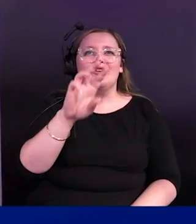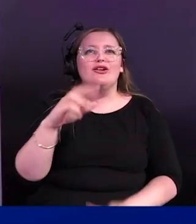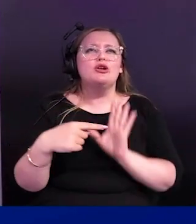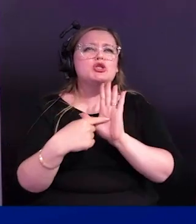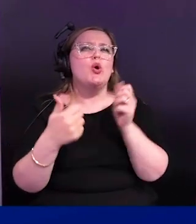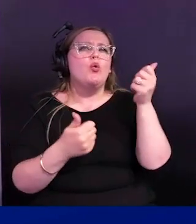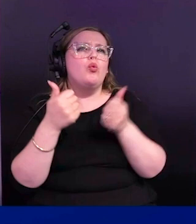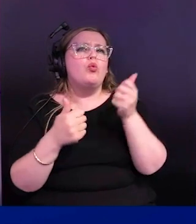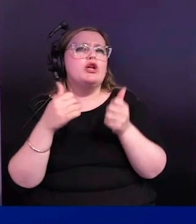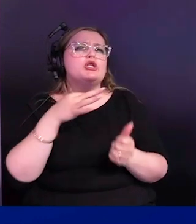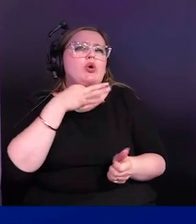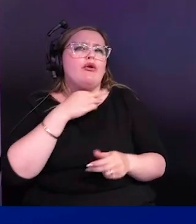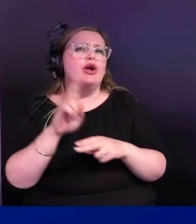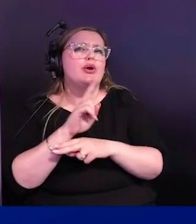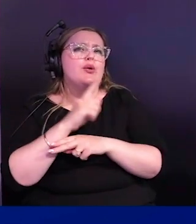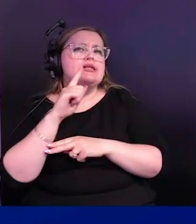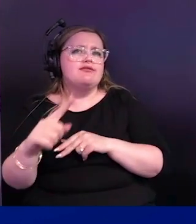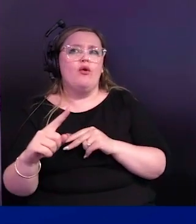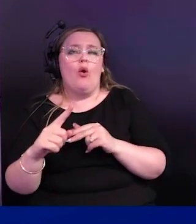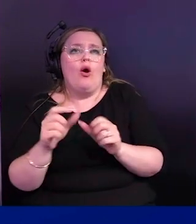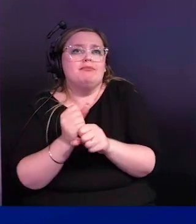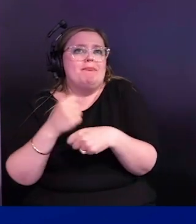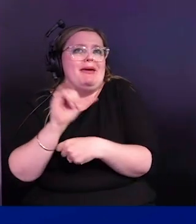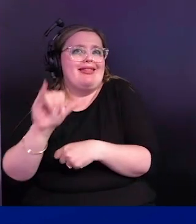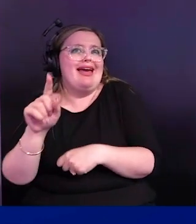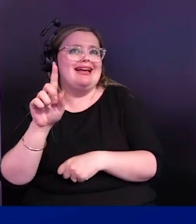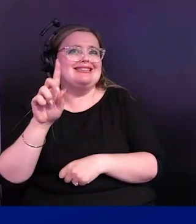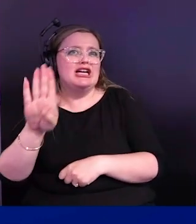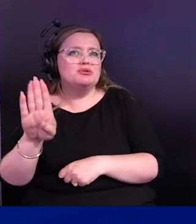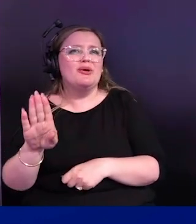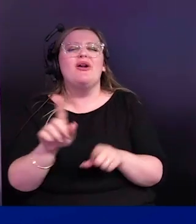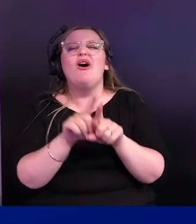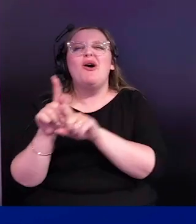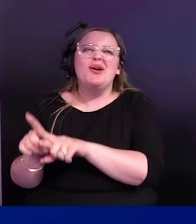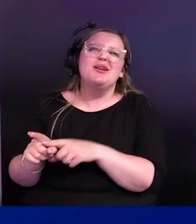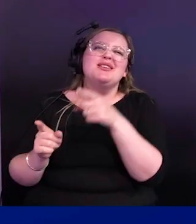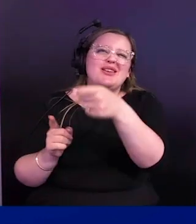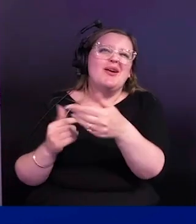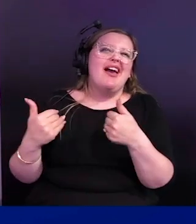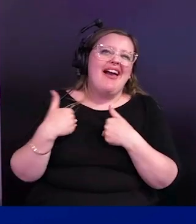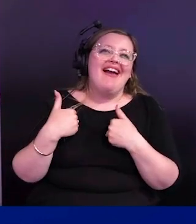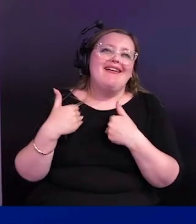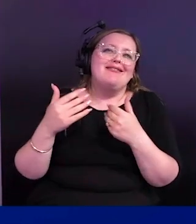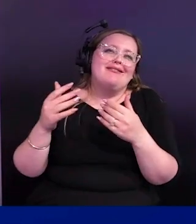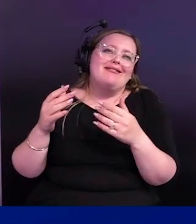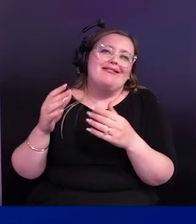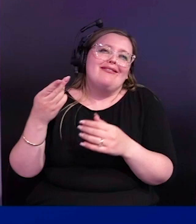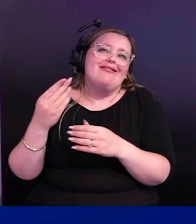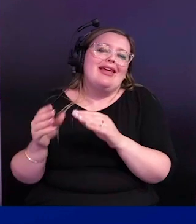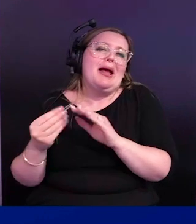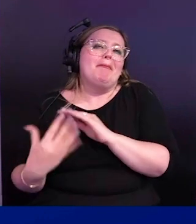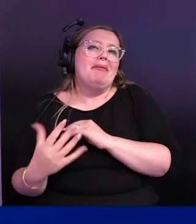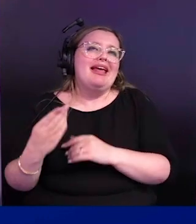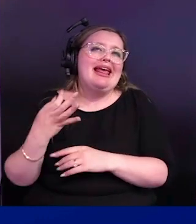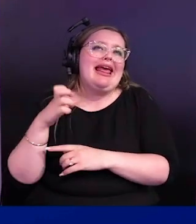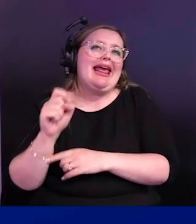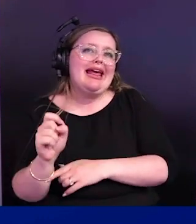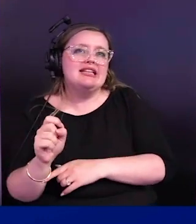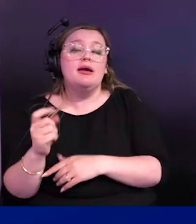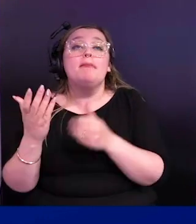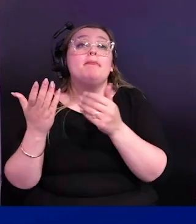dashboard. And then for a lot of these queries, we provide hints too, in terms of comments that you can edit if you want to maybe scope it by a particular